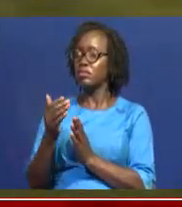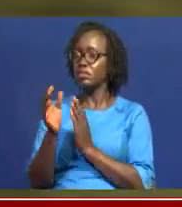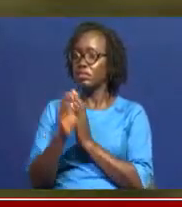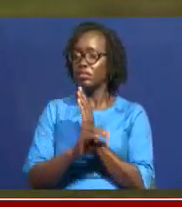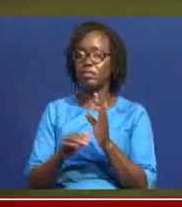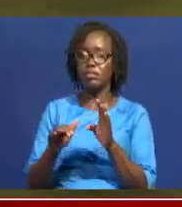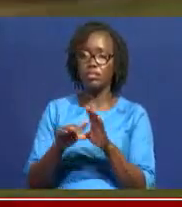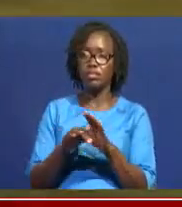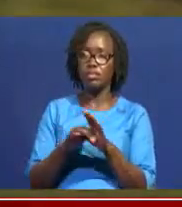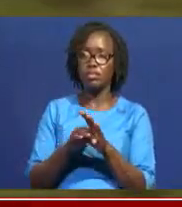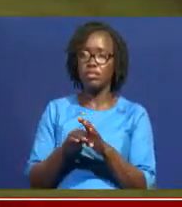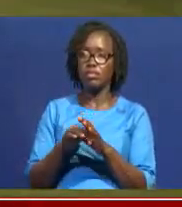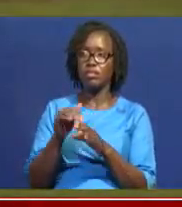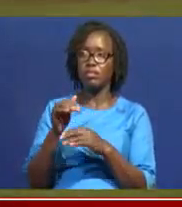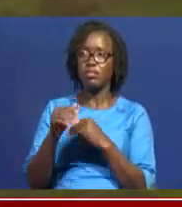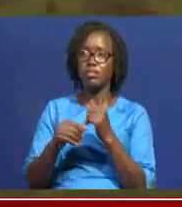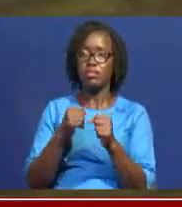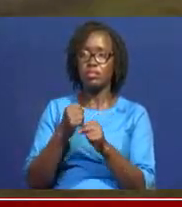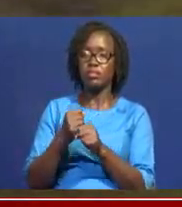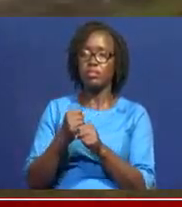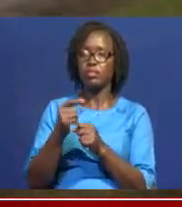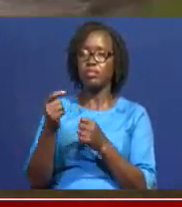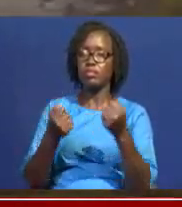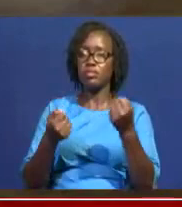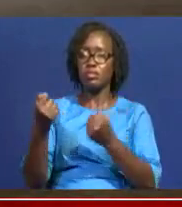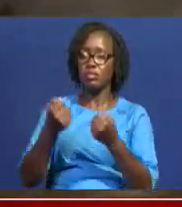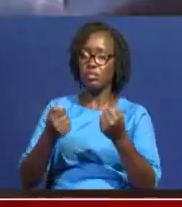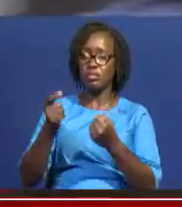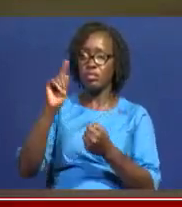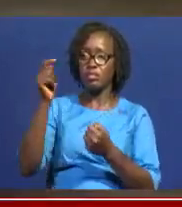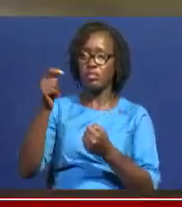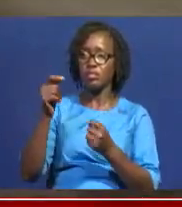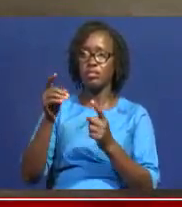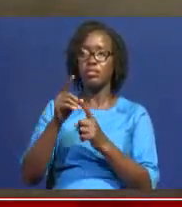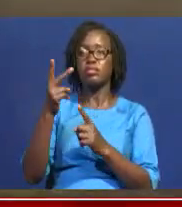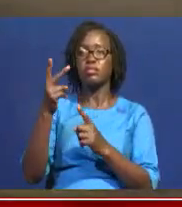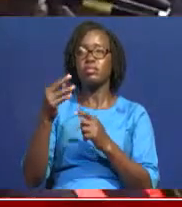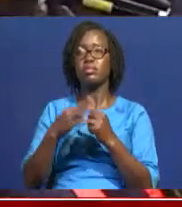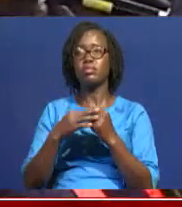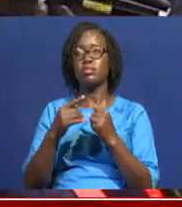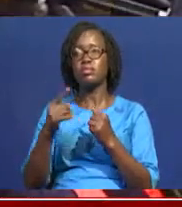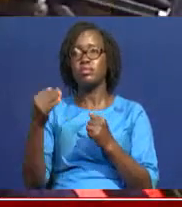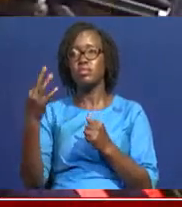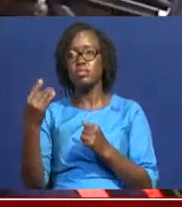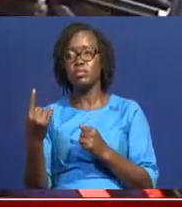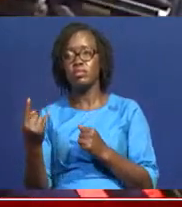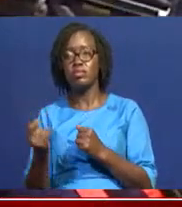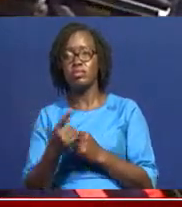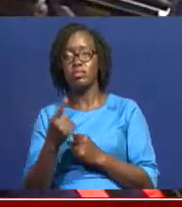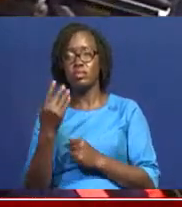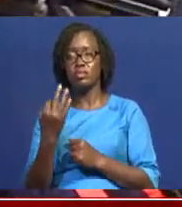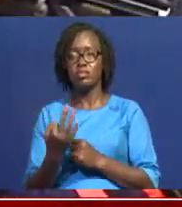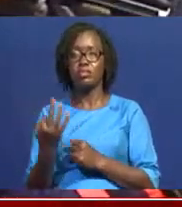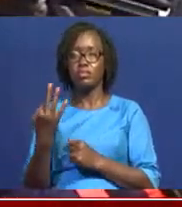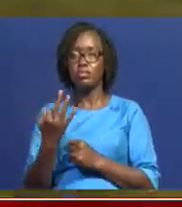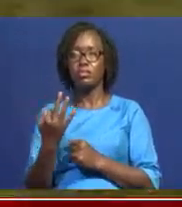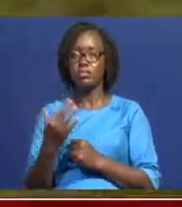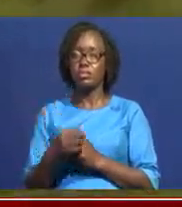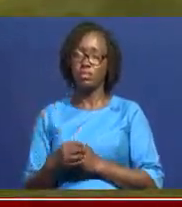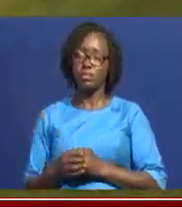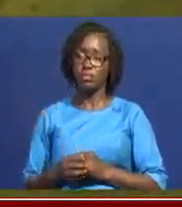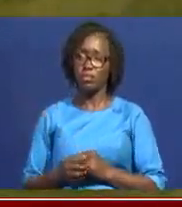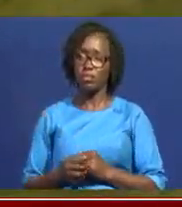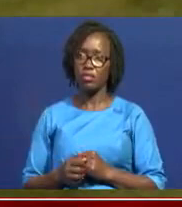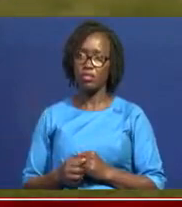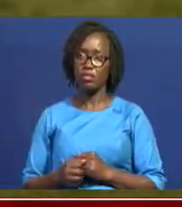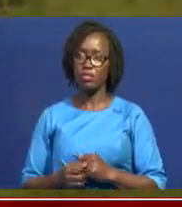Foma. This year's WRC Safari Rally Kenya is scheduled to be held on the 28th to 31st of March. Limping along with